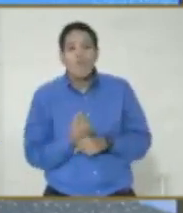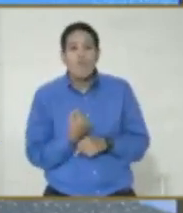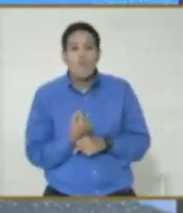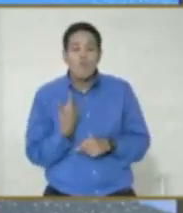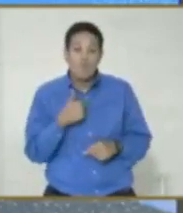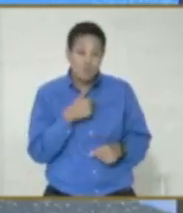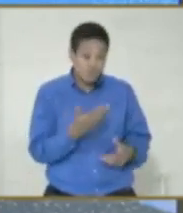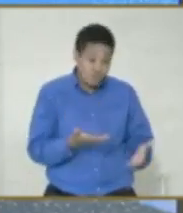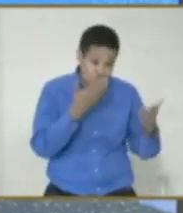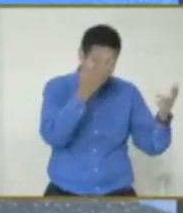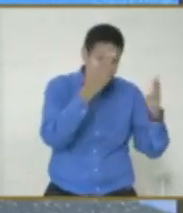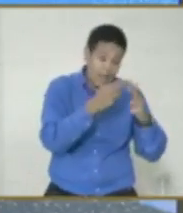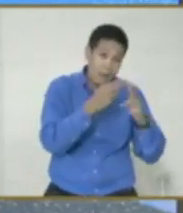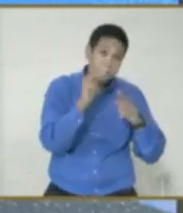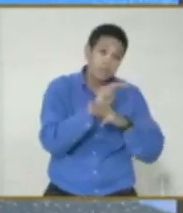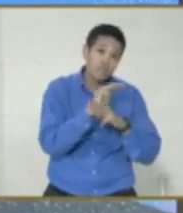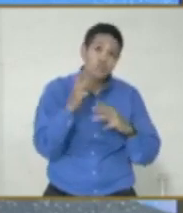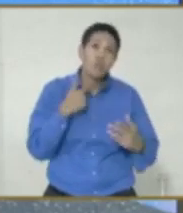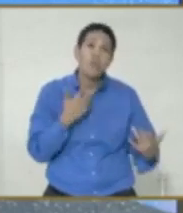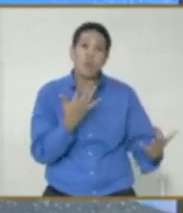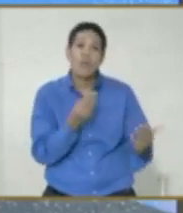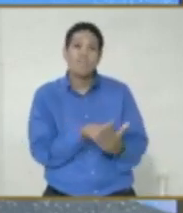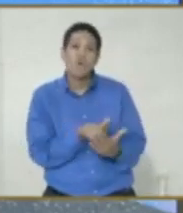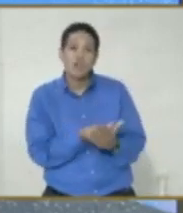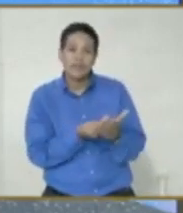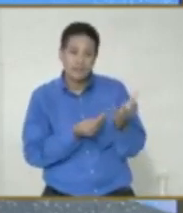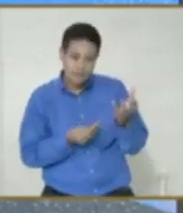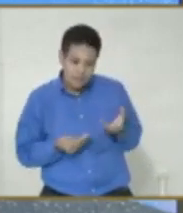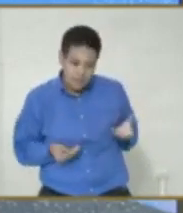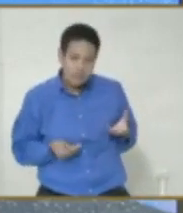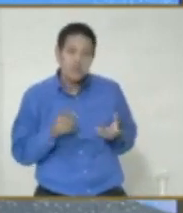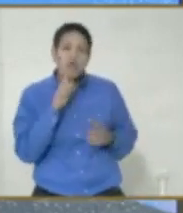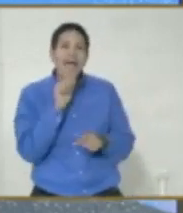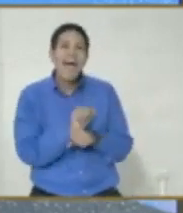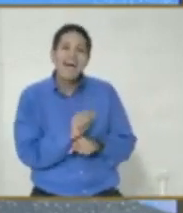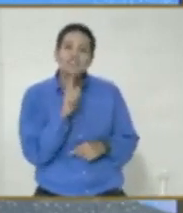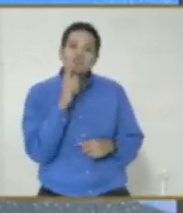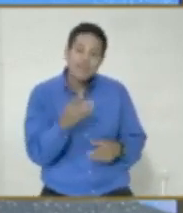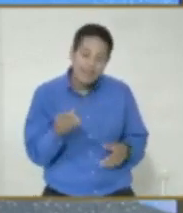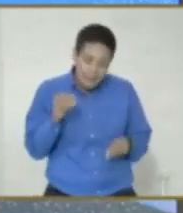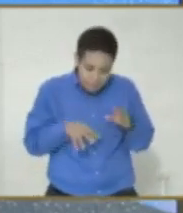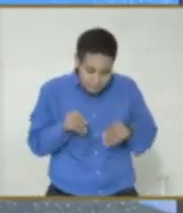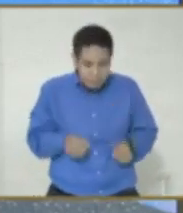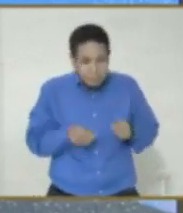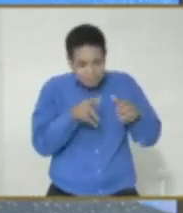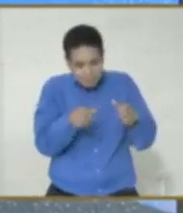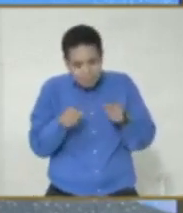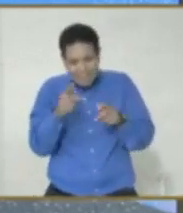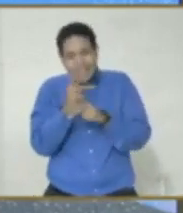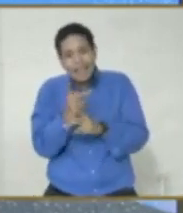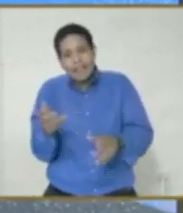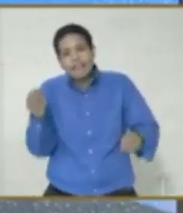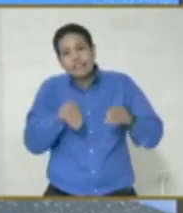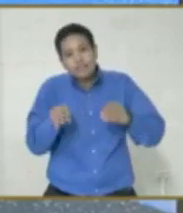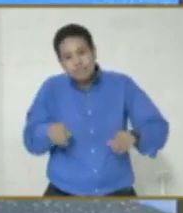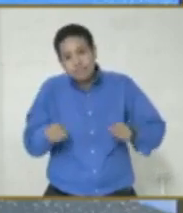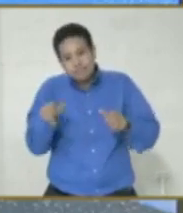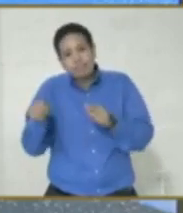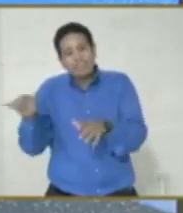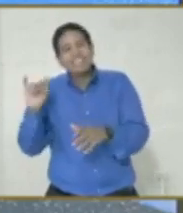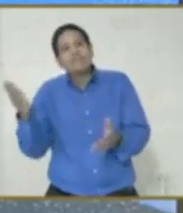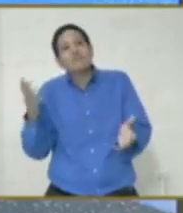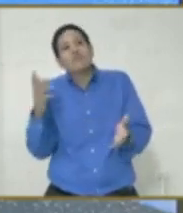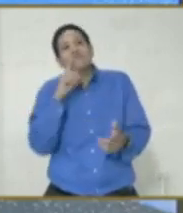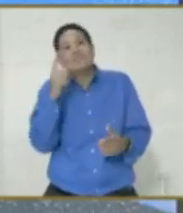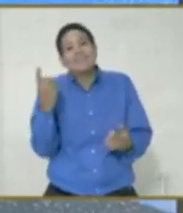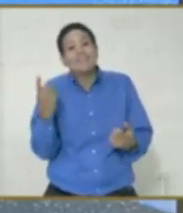names to the ministry, and we await the funding to actually deliver the care packages. So that is what has